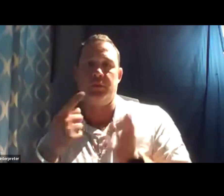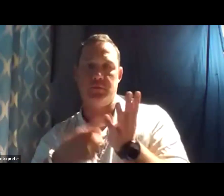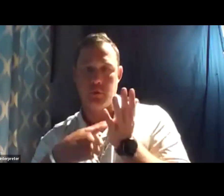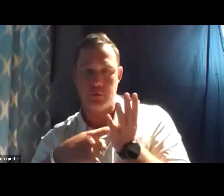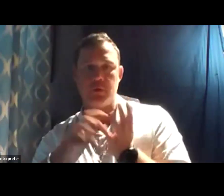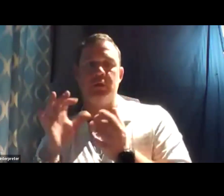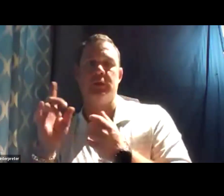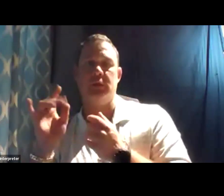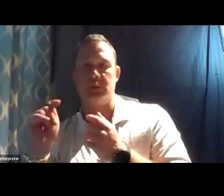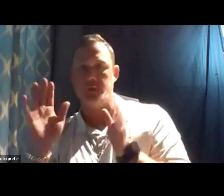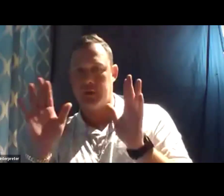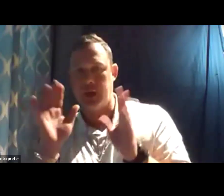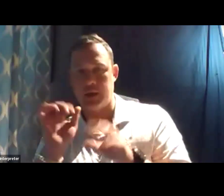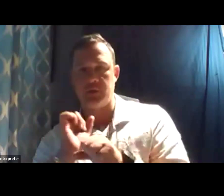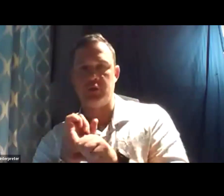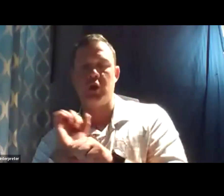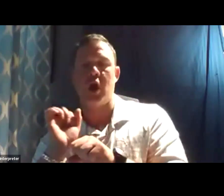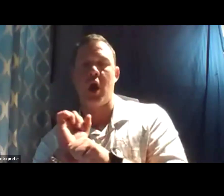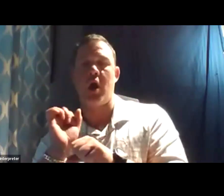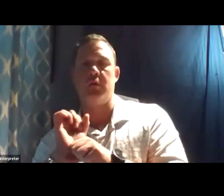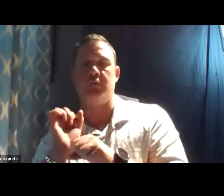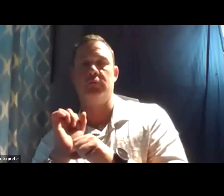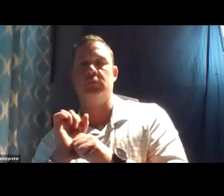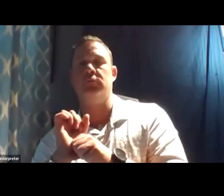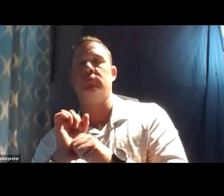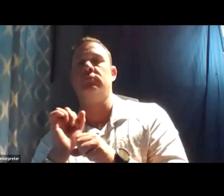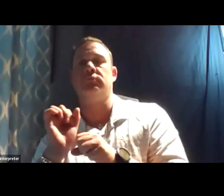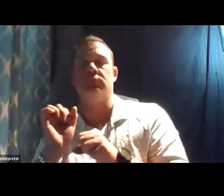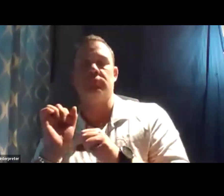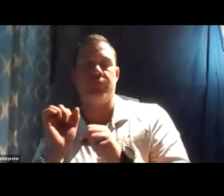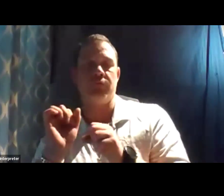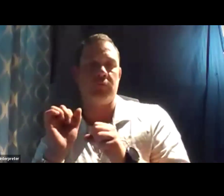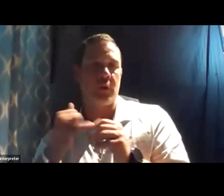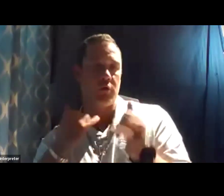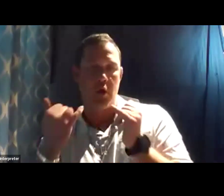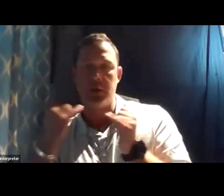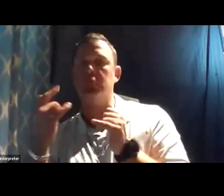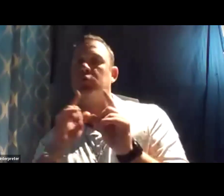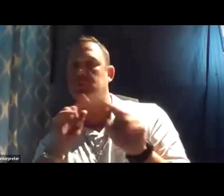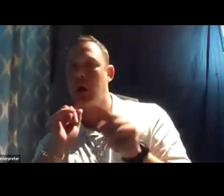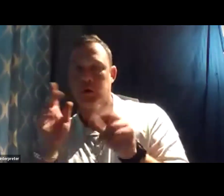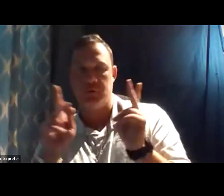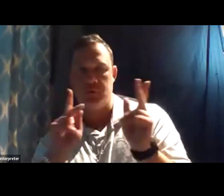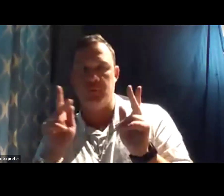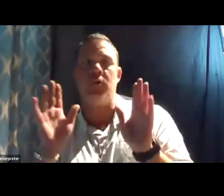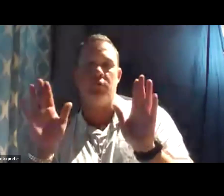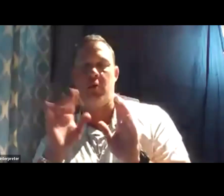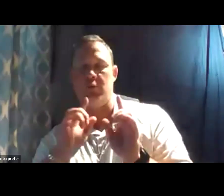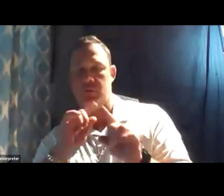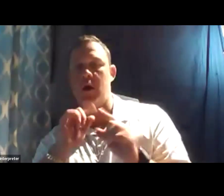CDT has done a fantastic job at culling everything down and getting a response from folks. So also great